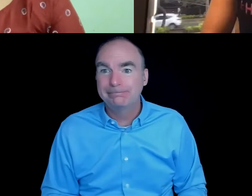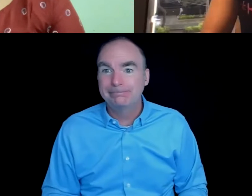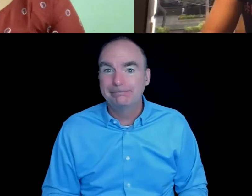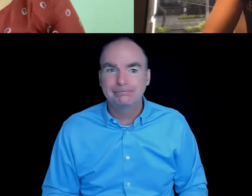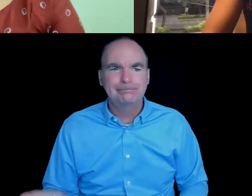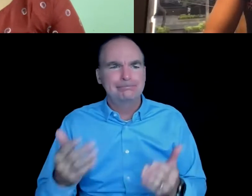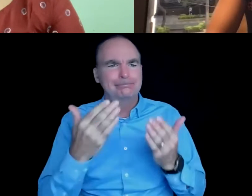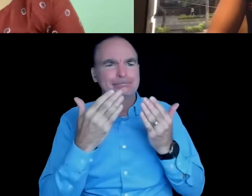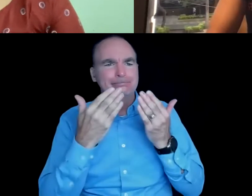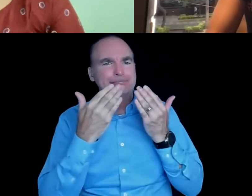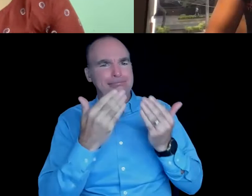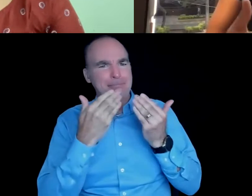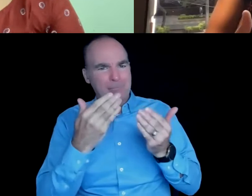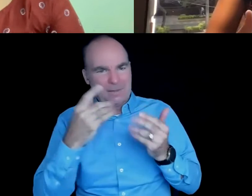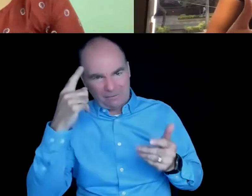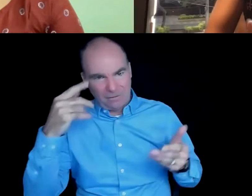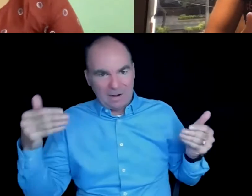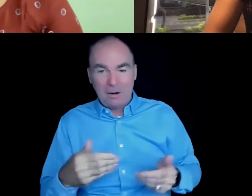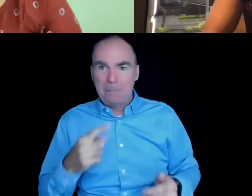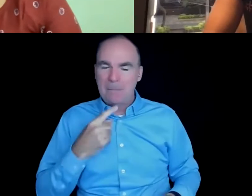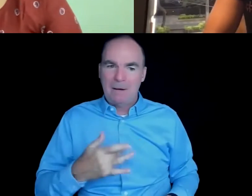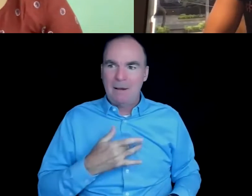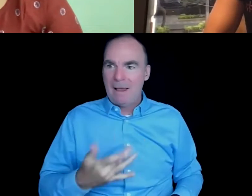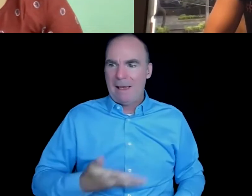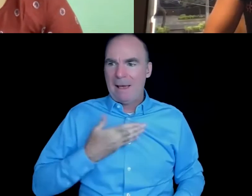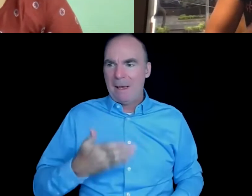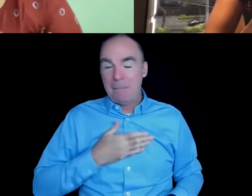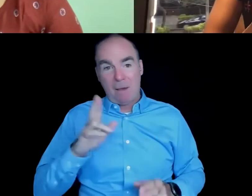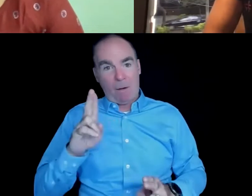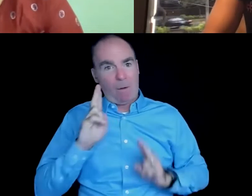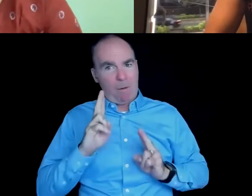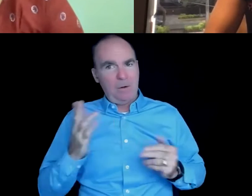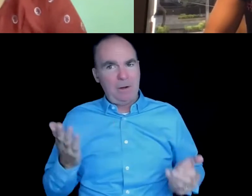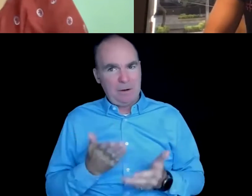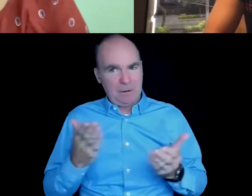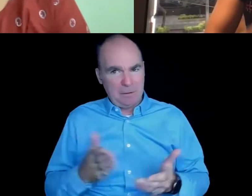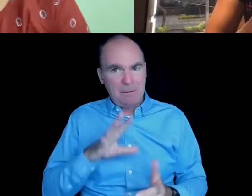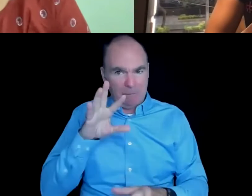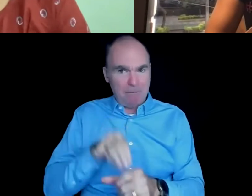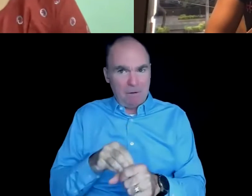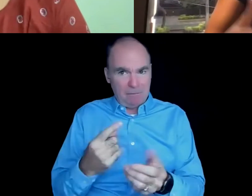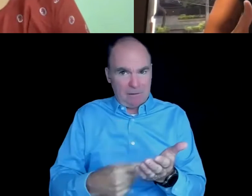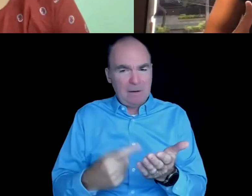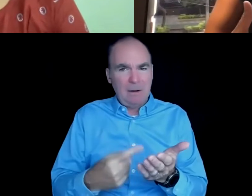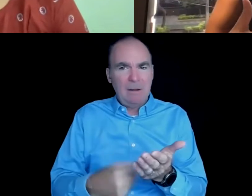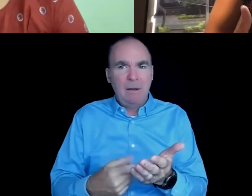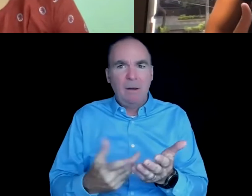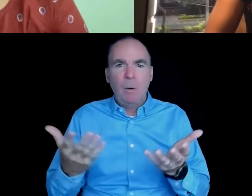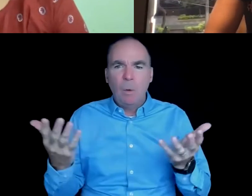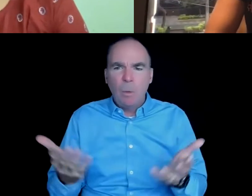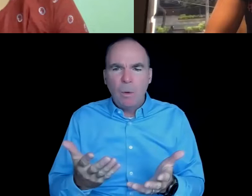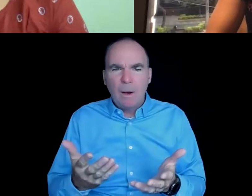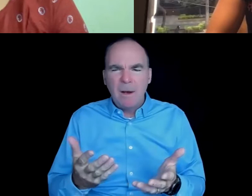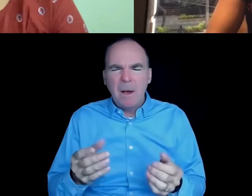Thank you so much for the introduction. I'm super happy and honored to join all of you today to talk